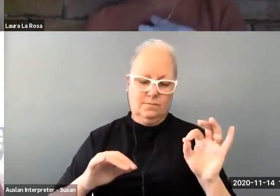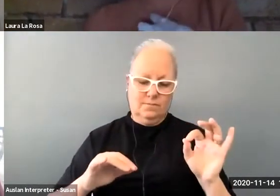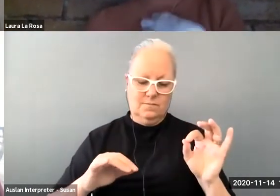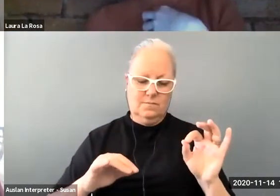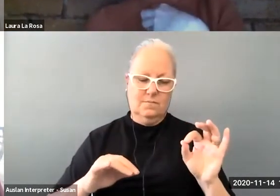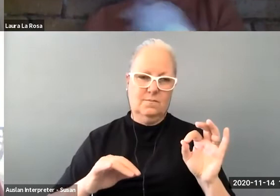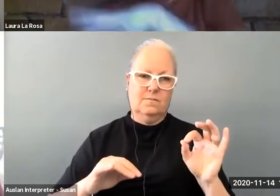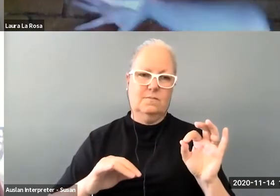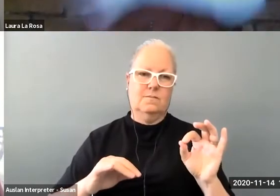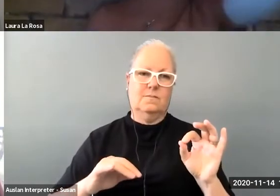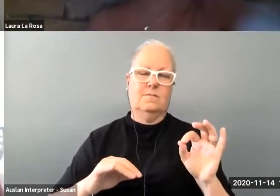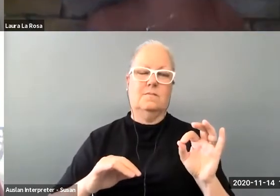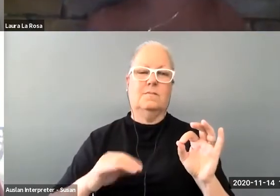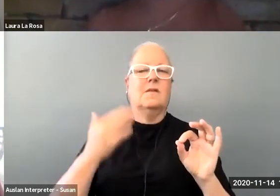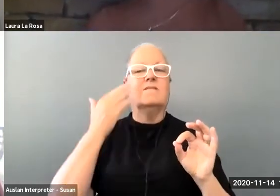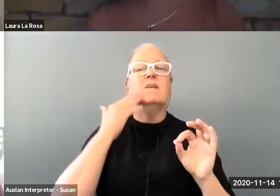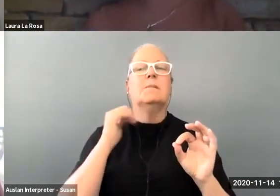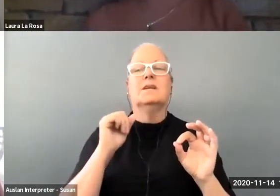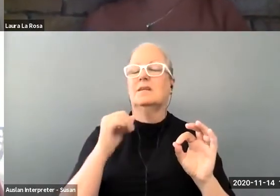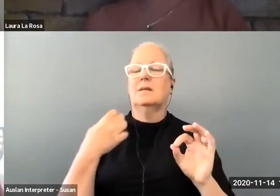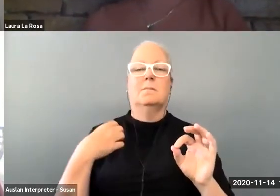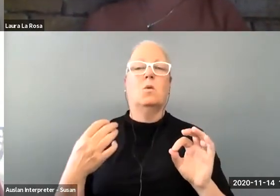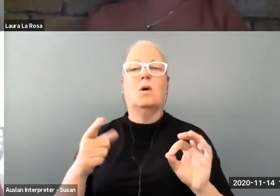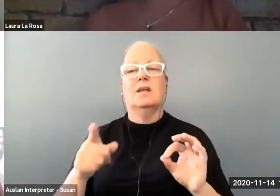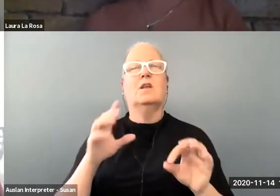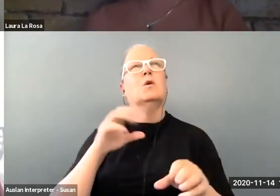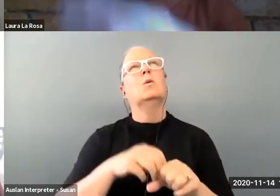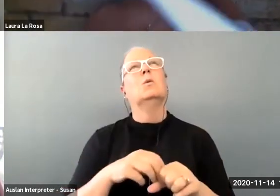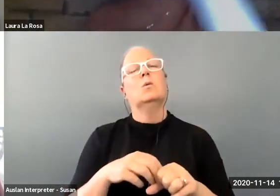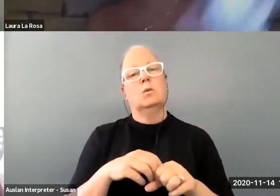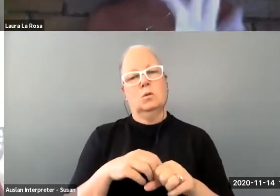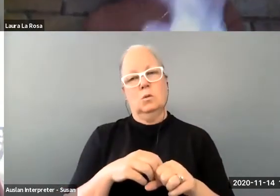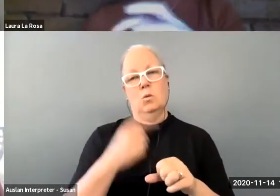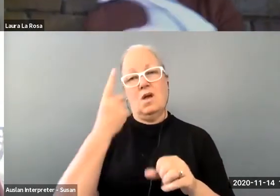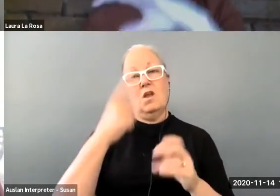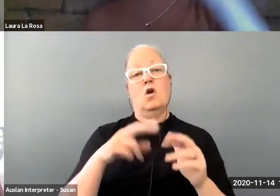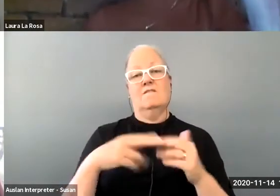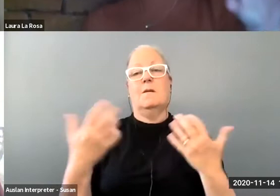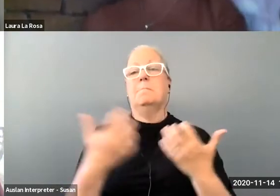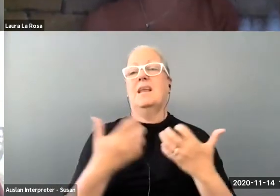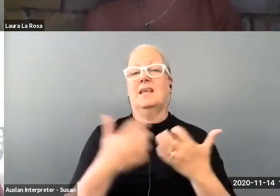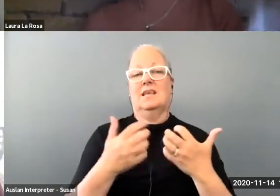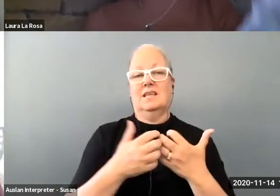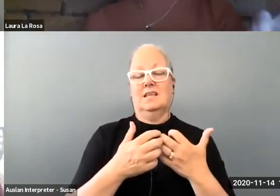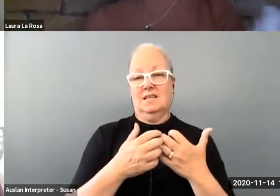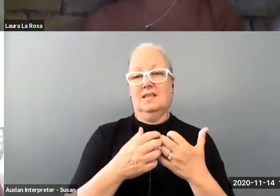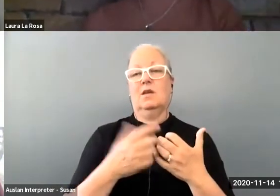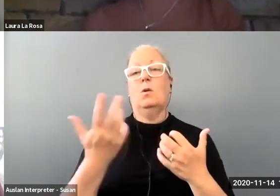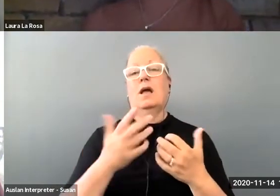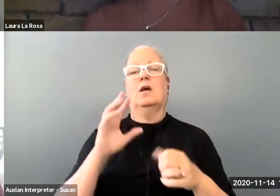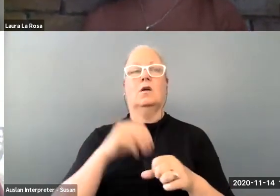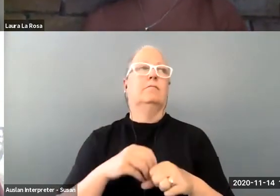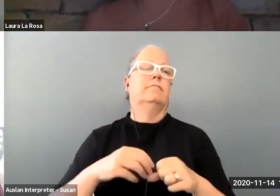for me, feminism is so much broader. It encompasses, it's one of many words, an umbrella term that encompasses things